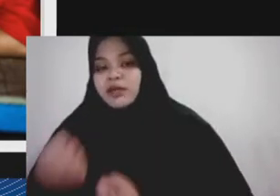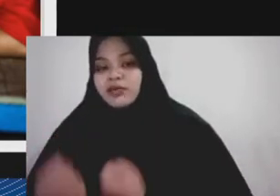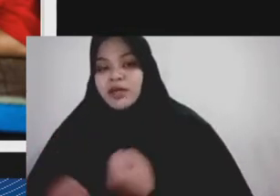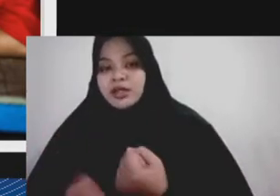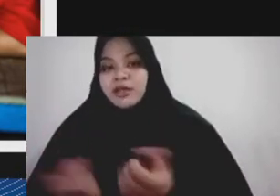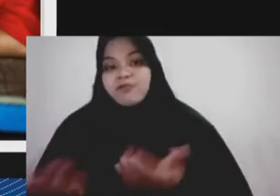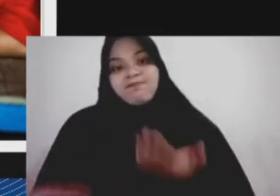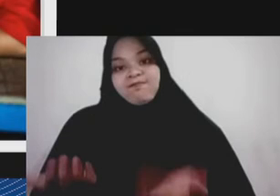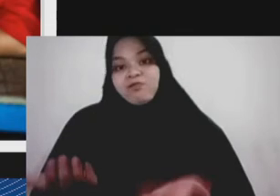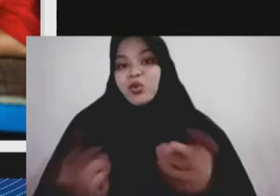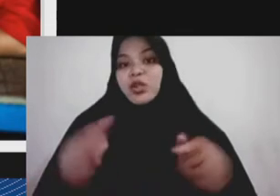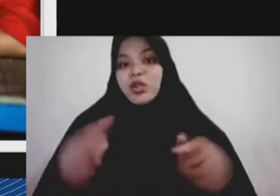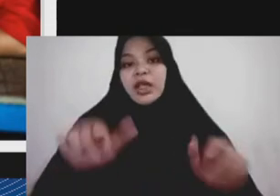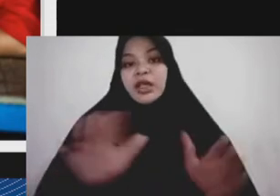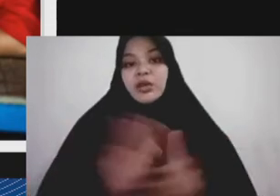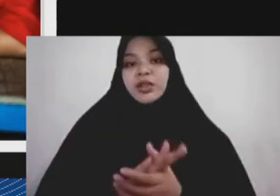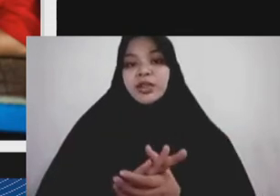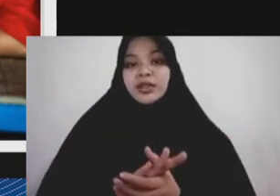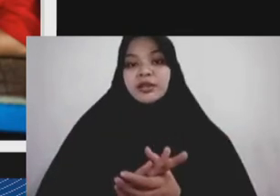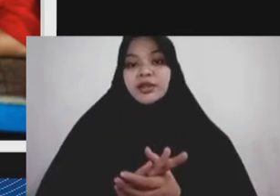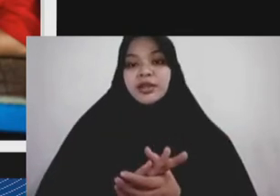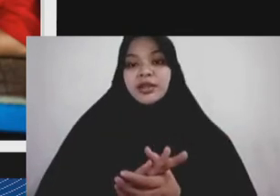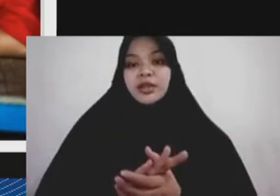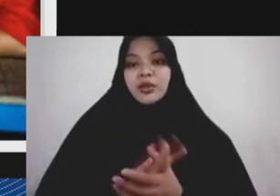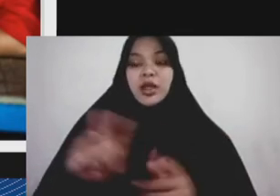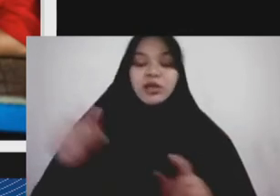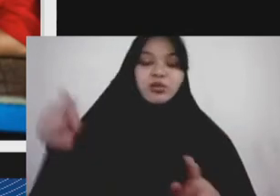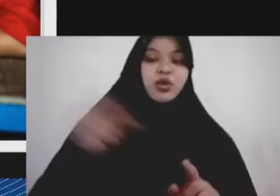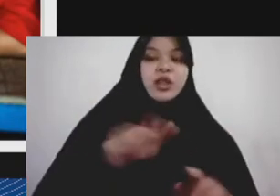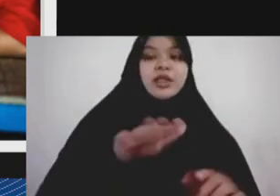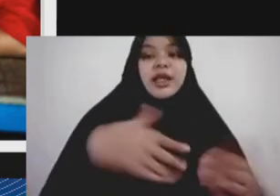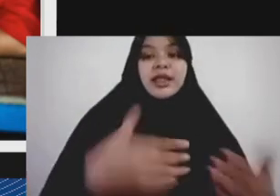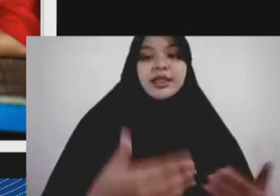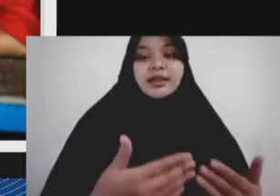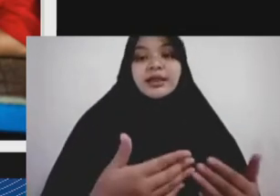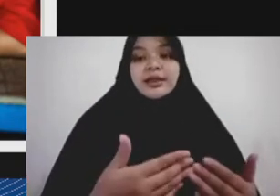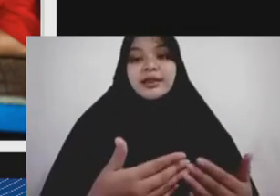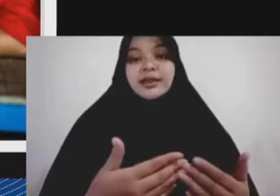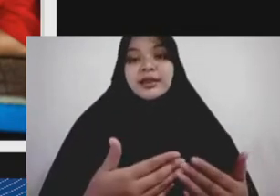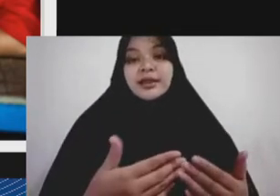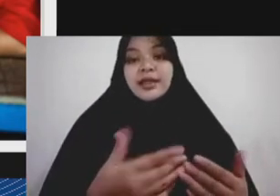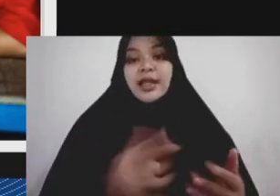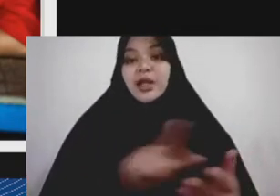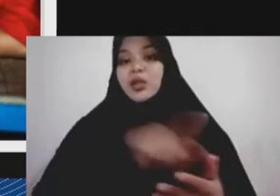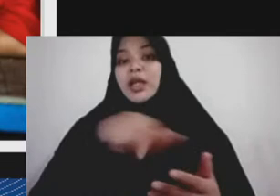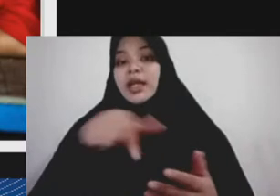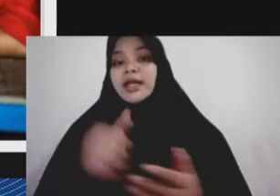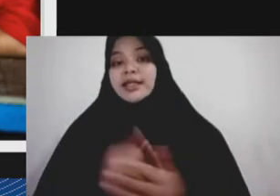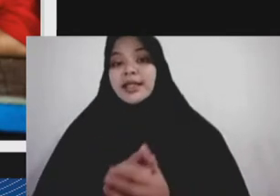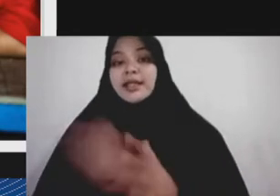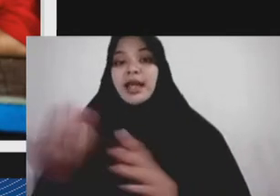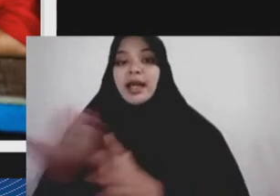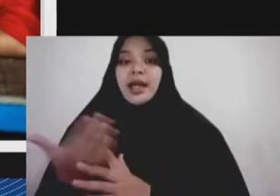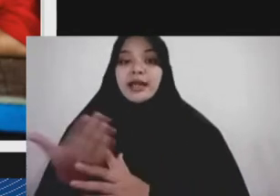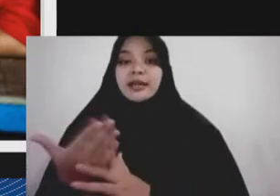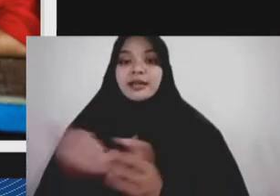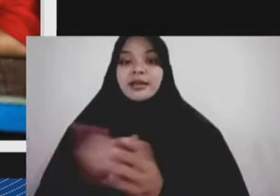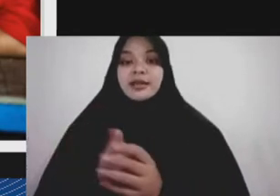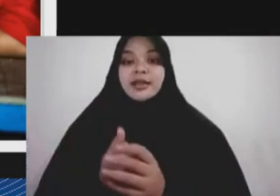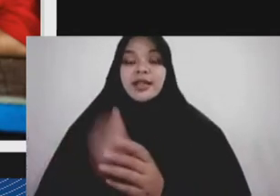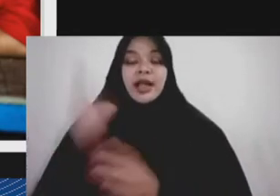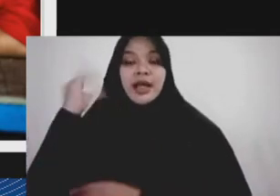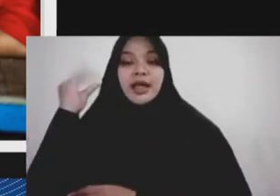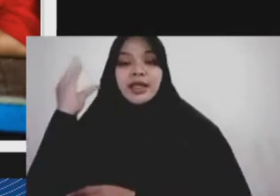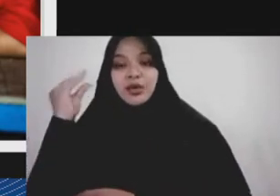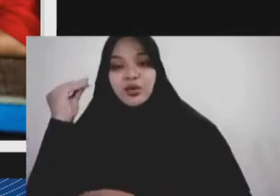pivot. They've had to go into digital spaces, which amplifies the access issues that we